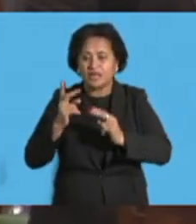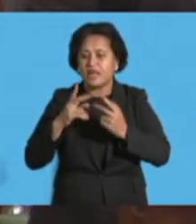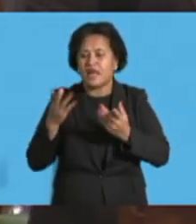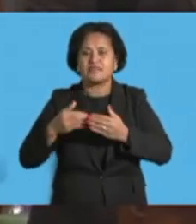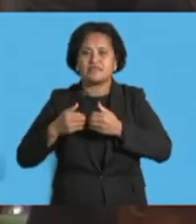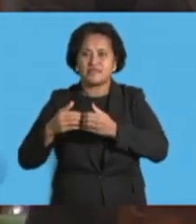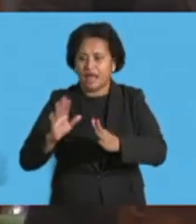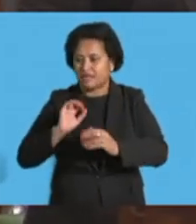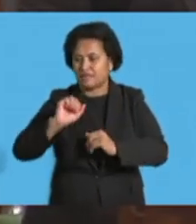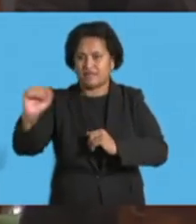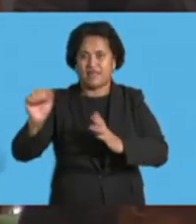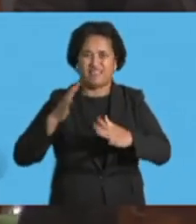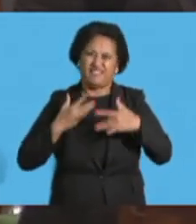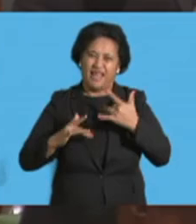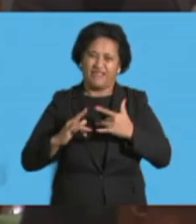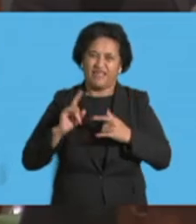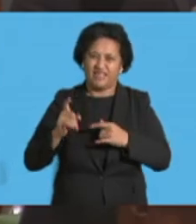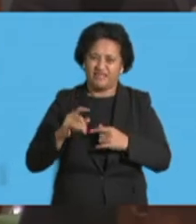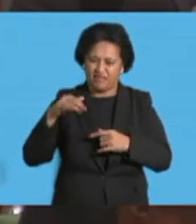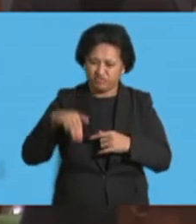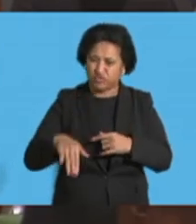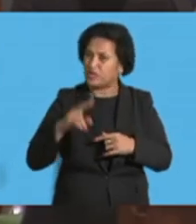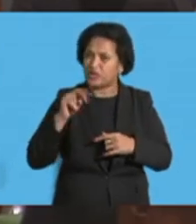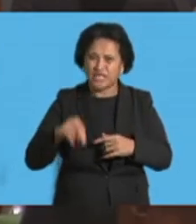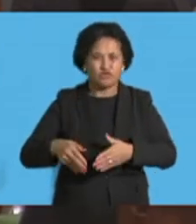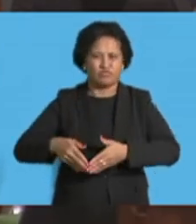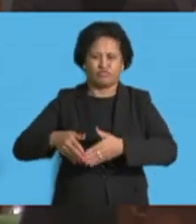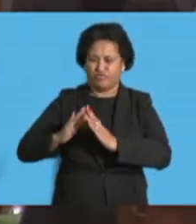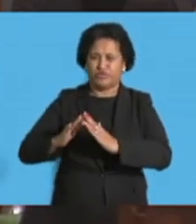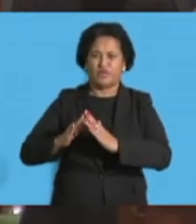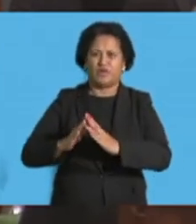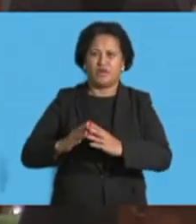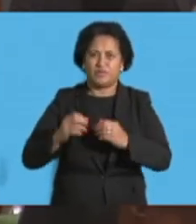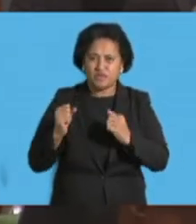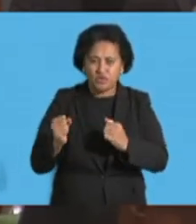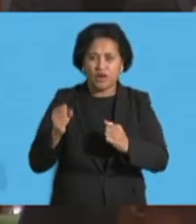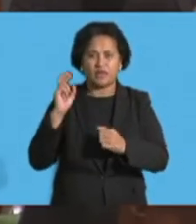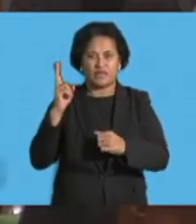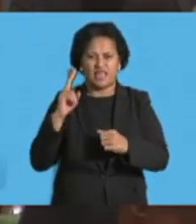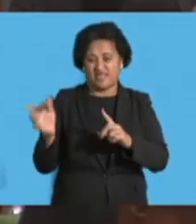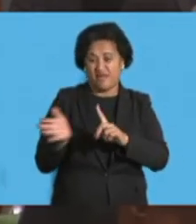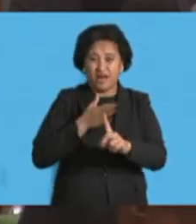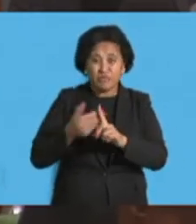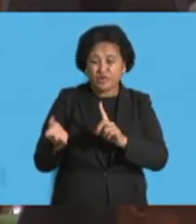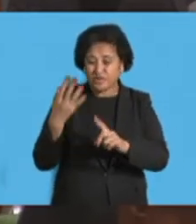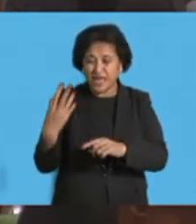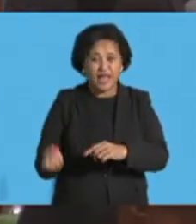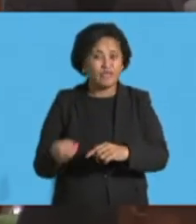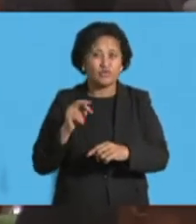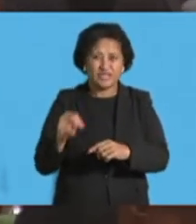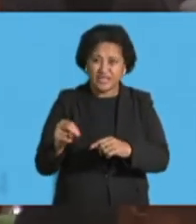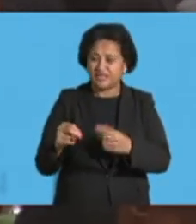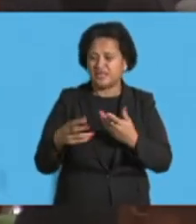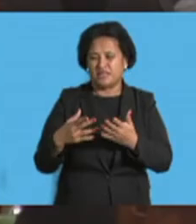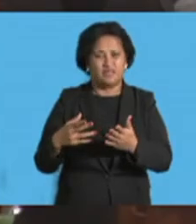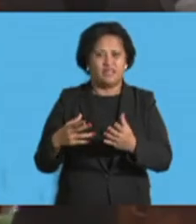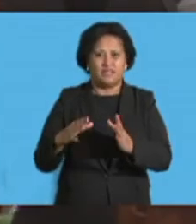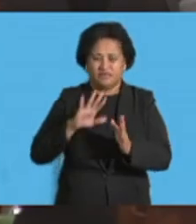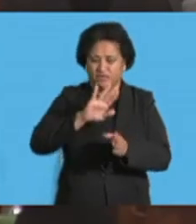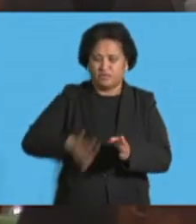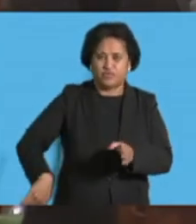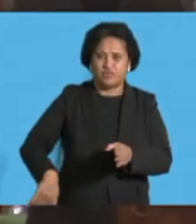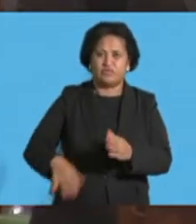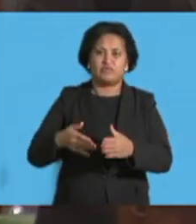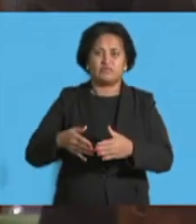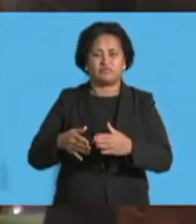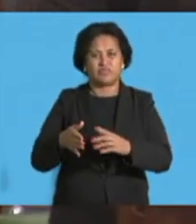on their own in case they have to come out of abusive relationships. The cases of violence against women in Fiji sit at staggering and shameful